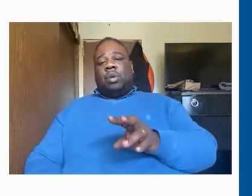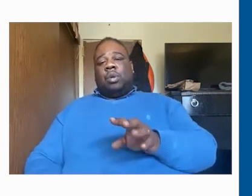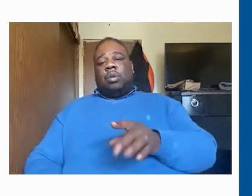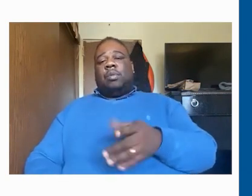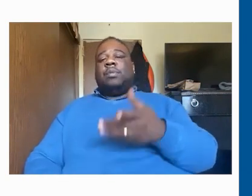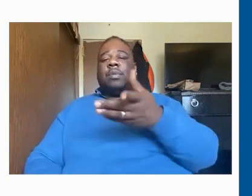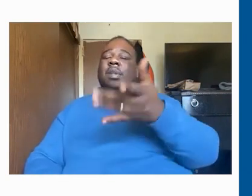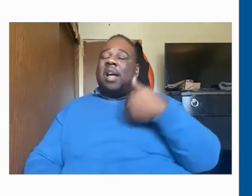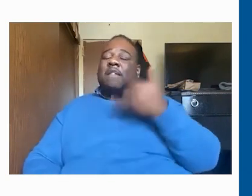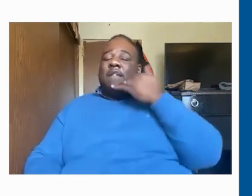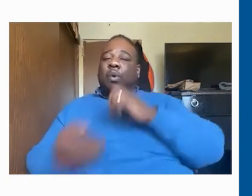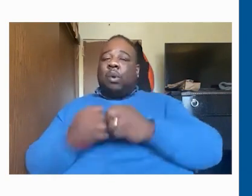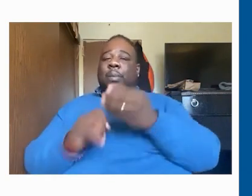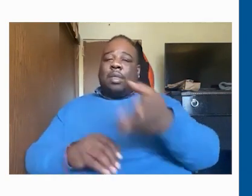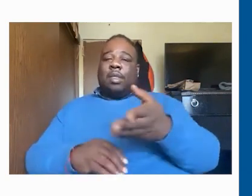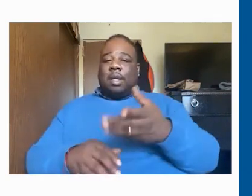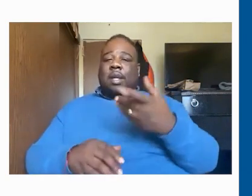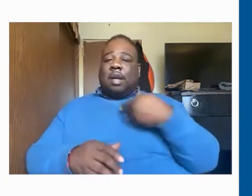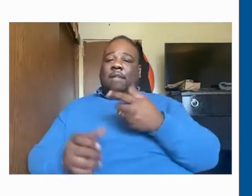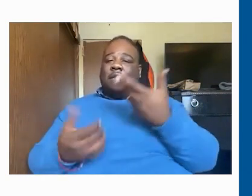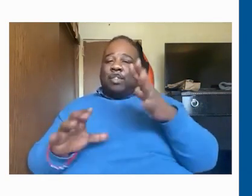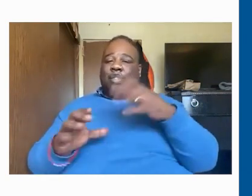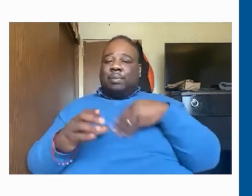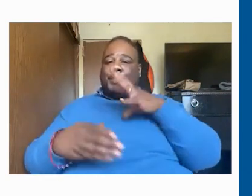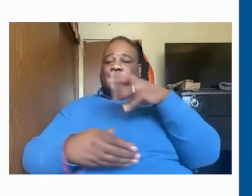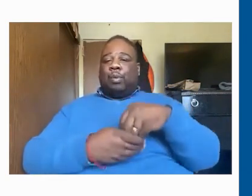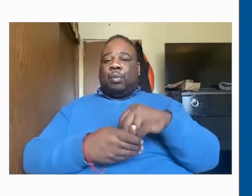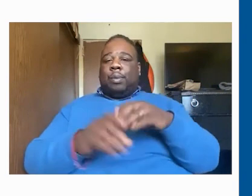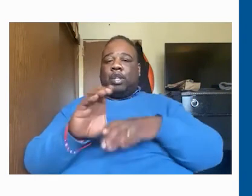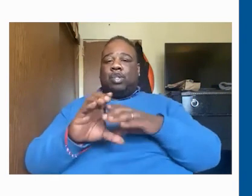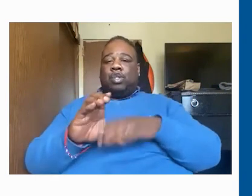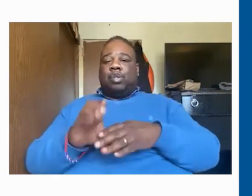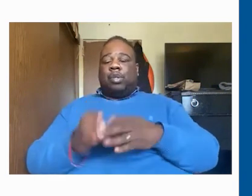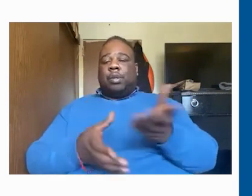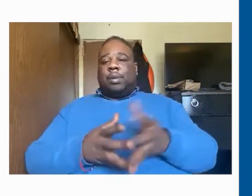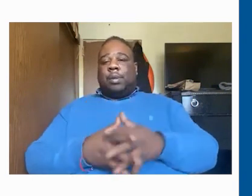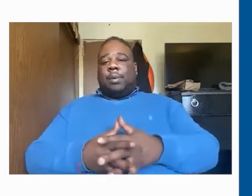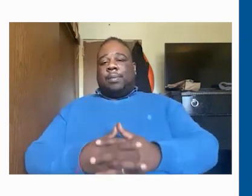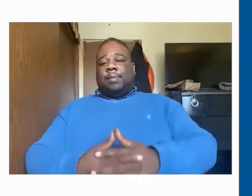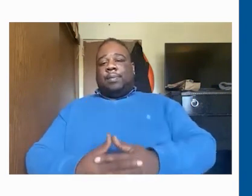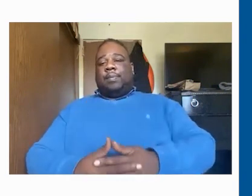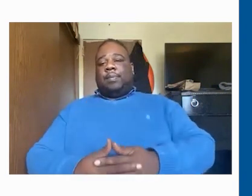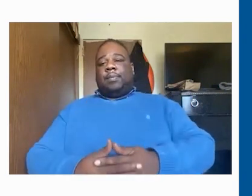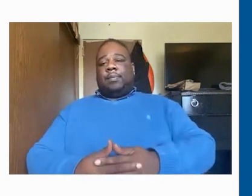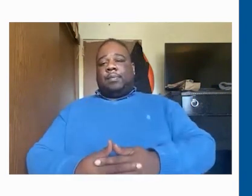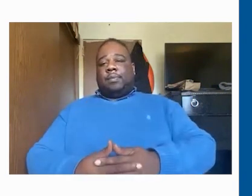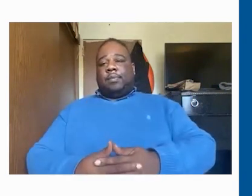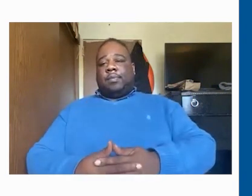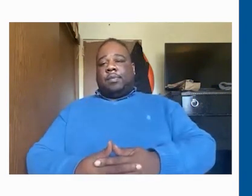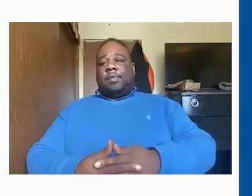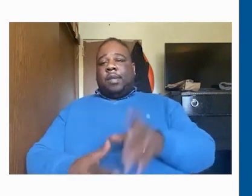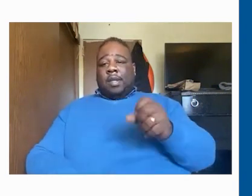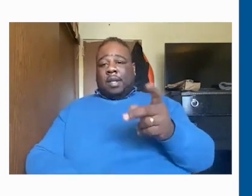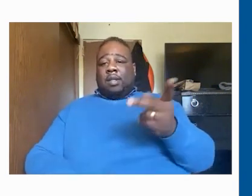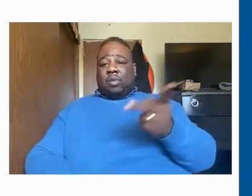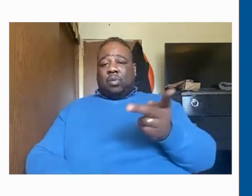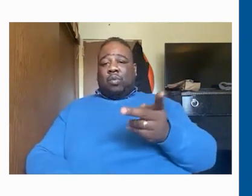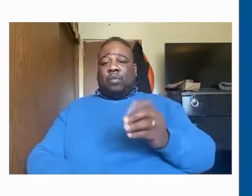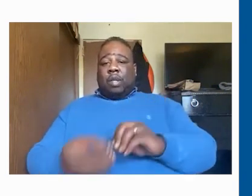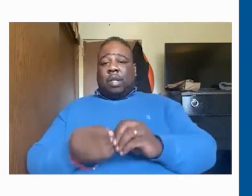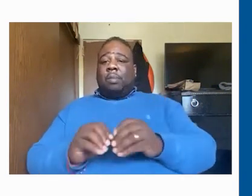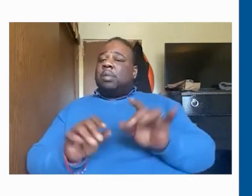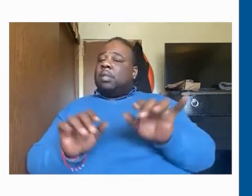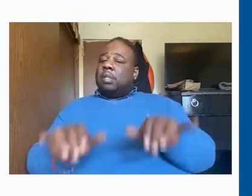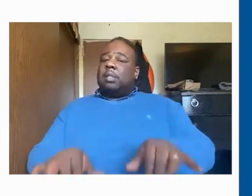212-504-4115. And I also included it in the chat. Okay, that's what I thought the number was. I just don't want to give the wrong number out. But yeah, those two numbers are the same for